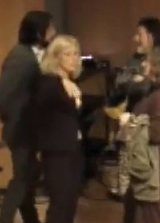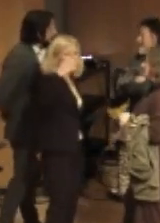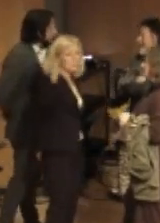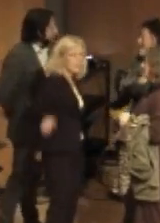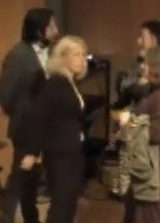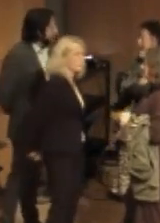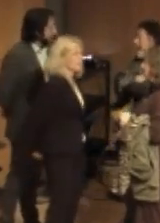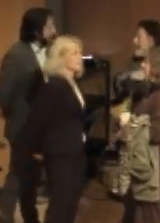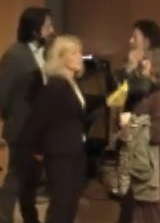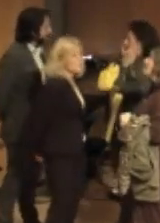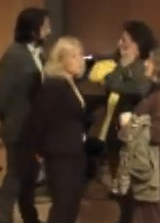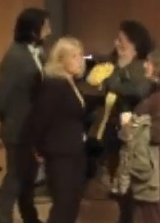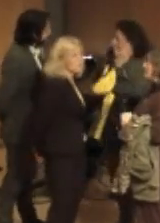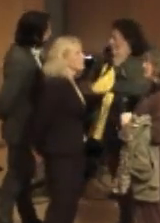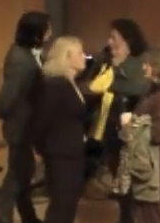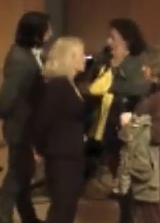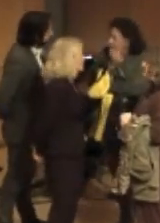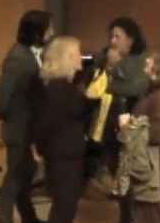also